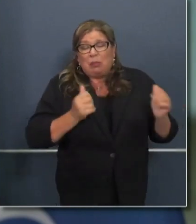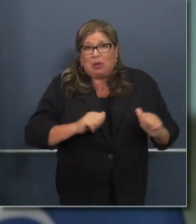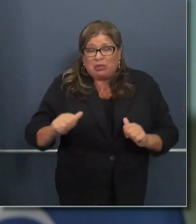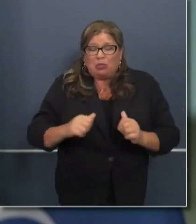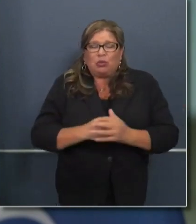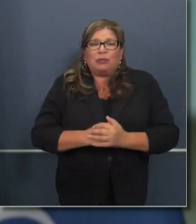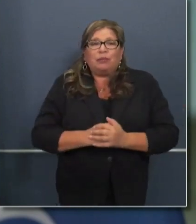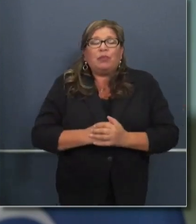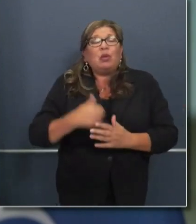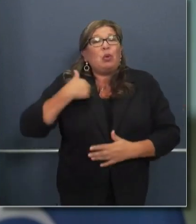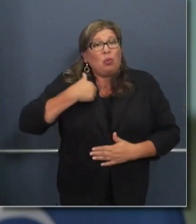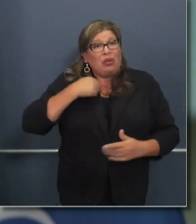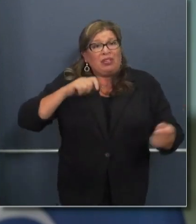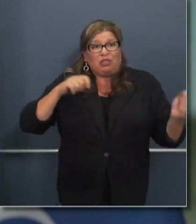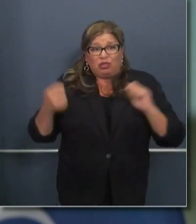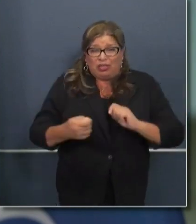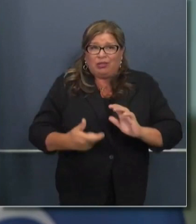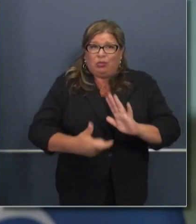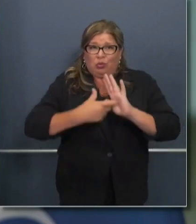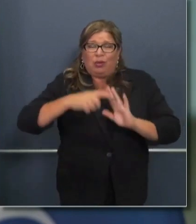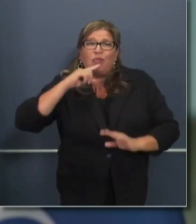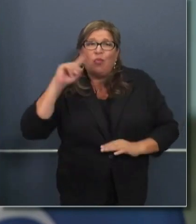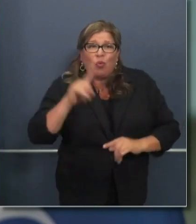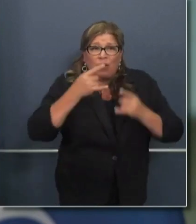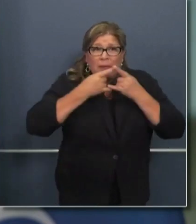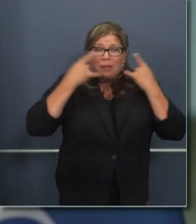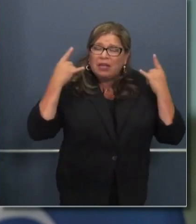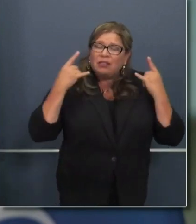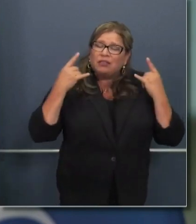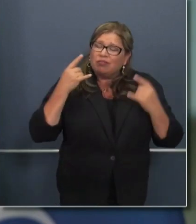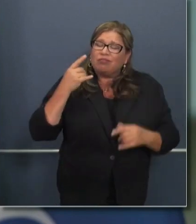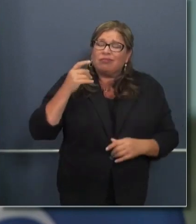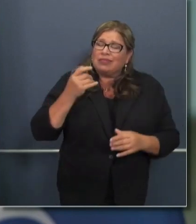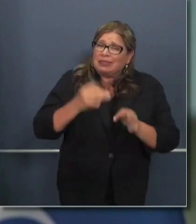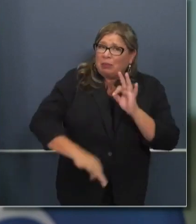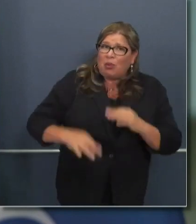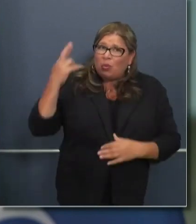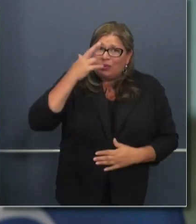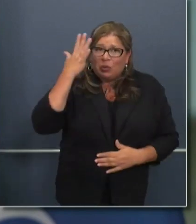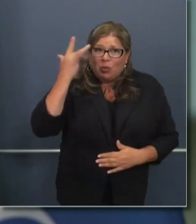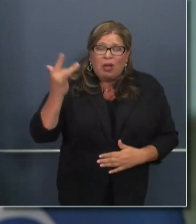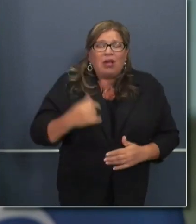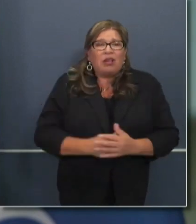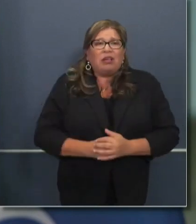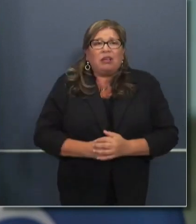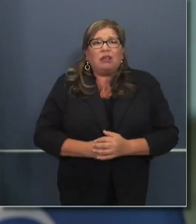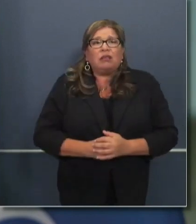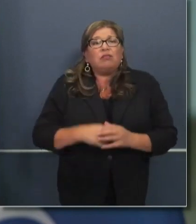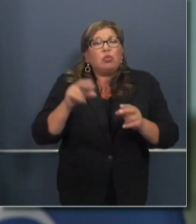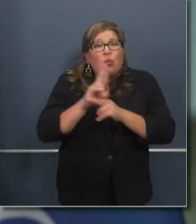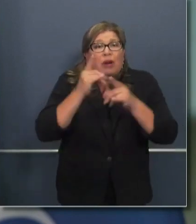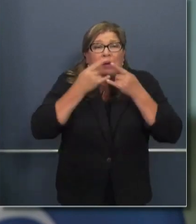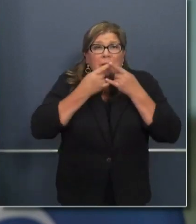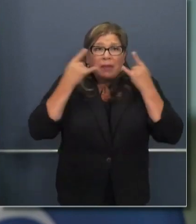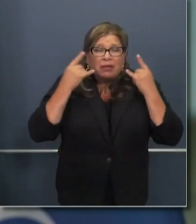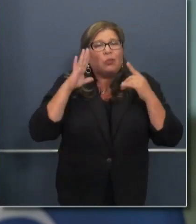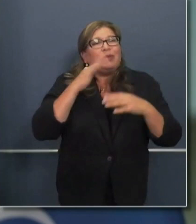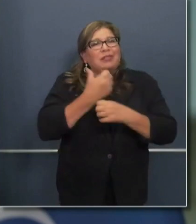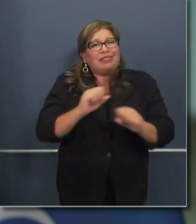is simple. Wearing face coverings saves lives. It mitigates spread. I think